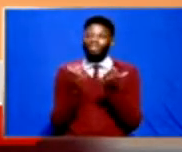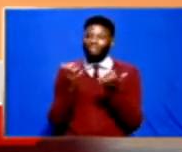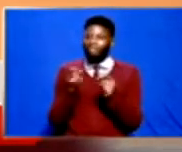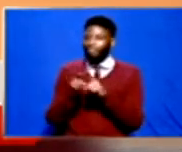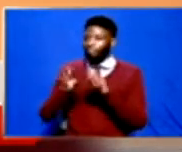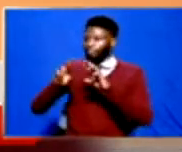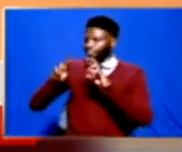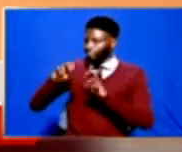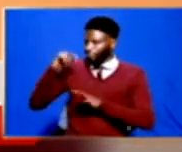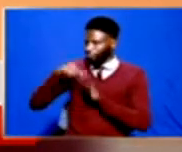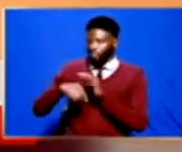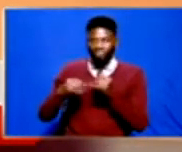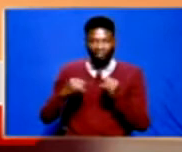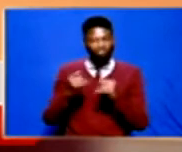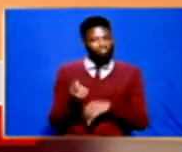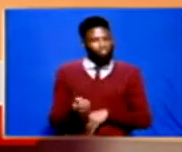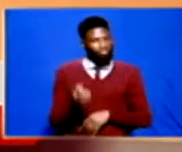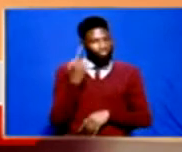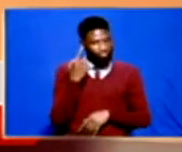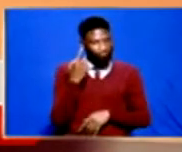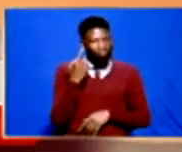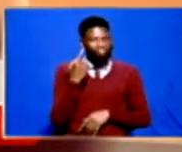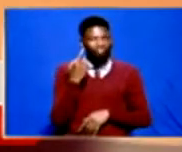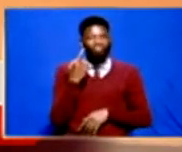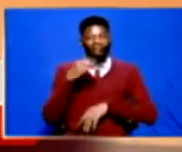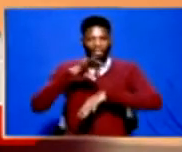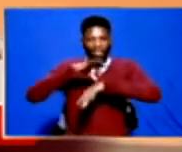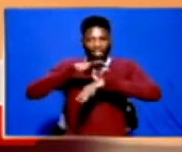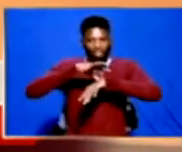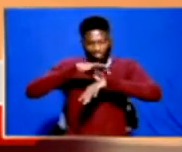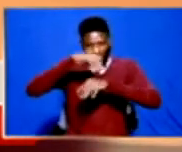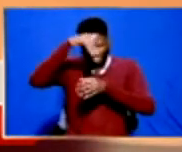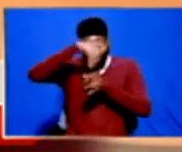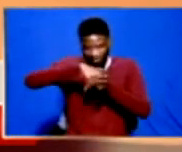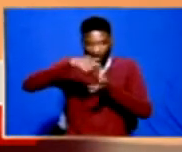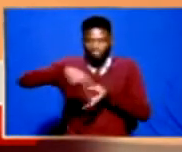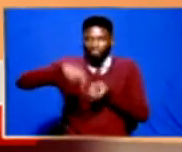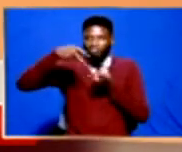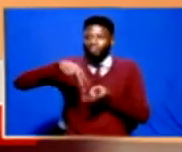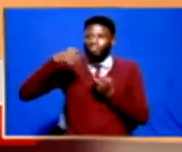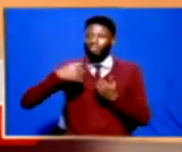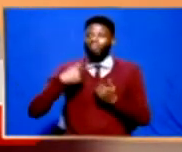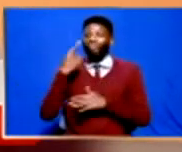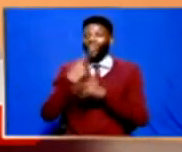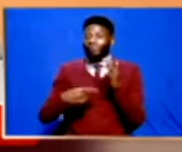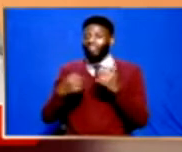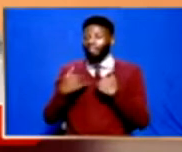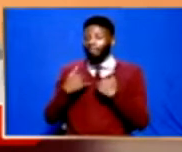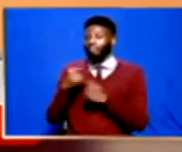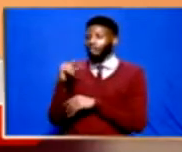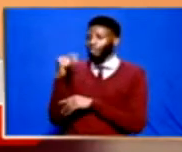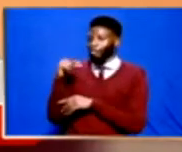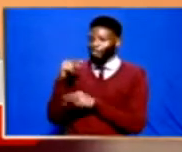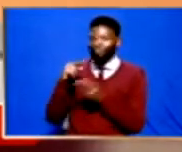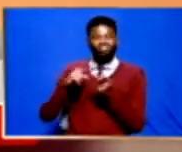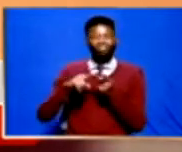try and understand what lies beneath us. We know there's oil, there's gold, there's titanium, there's coal.